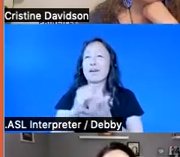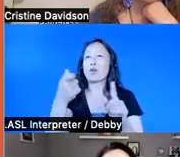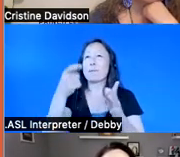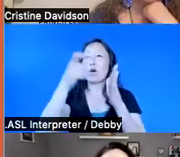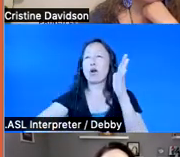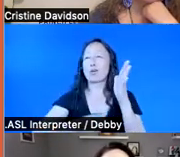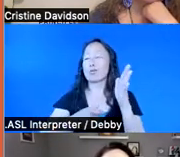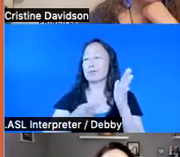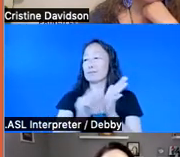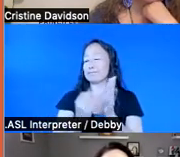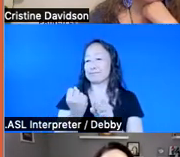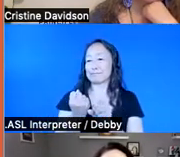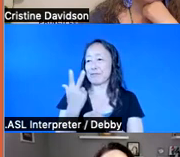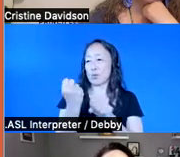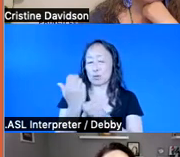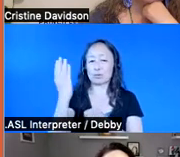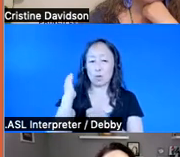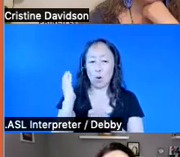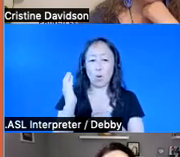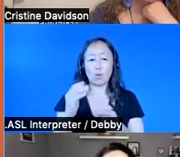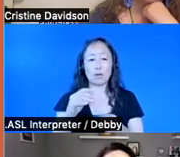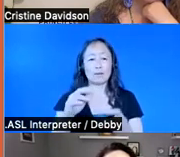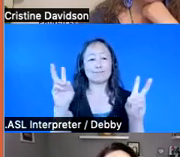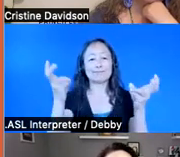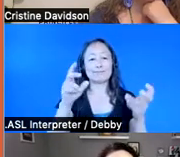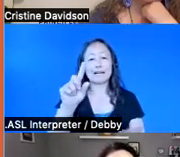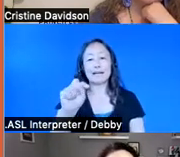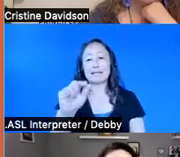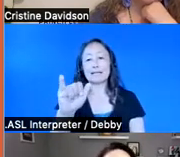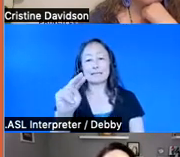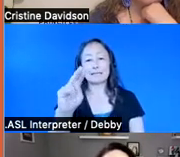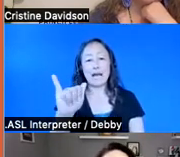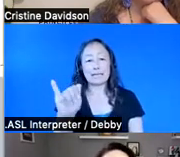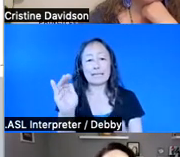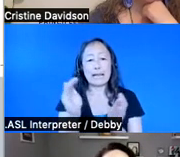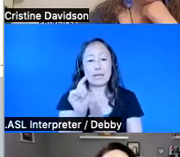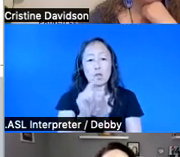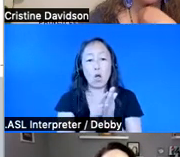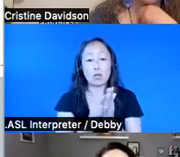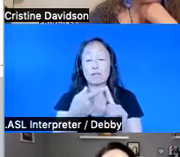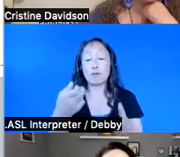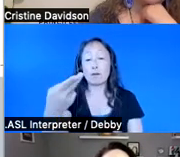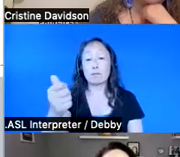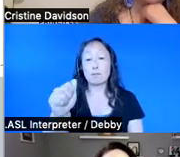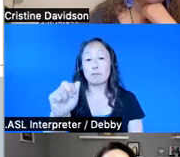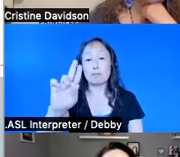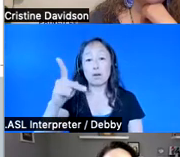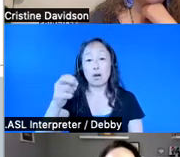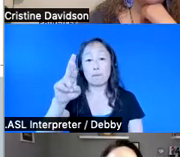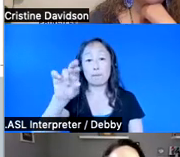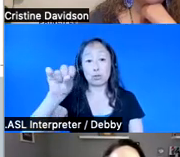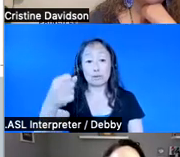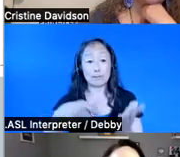Tiny Little Laws. It was in Harper's Magazine. You can go to the next slide.